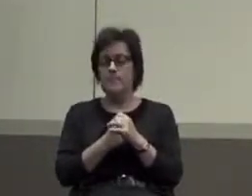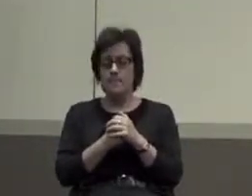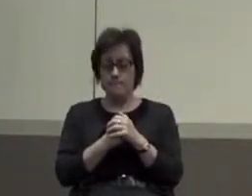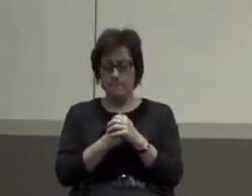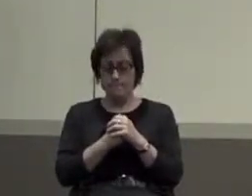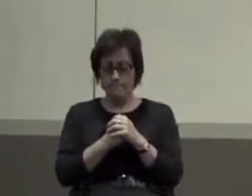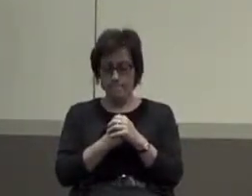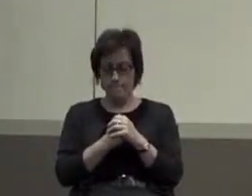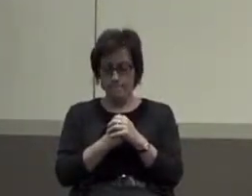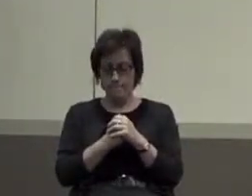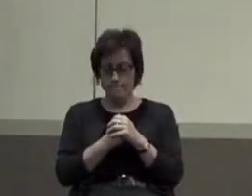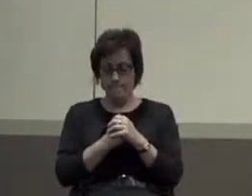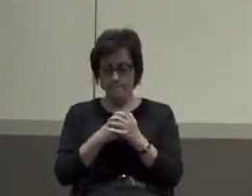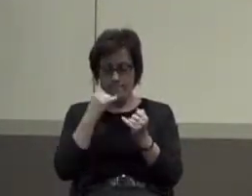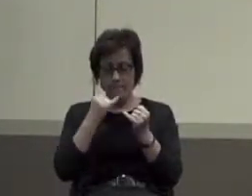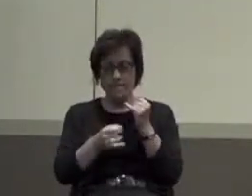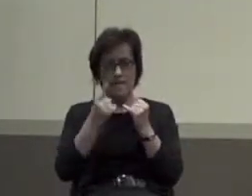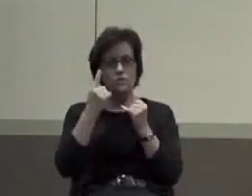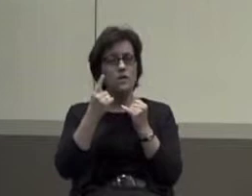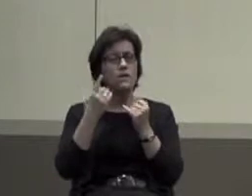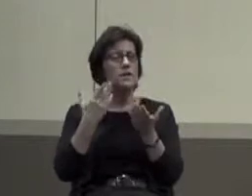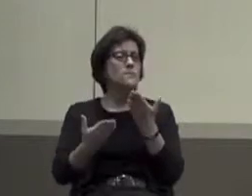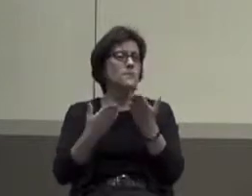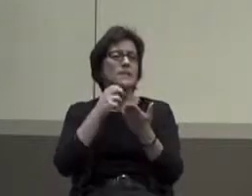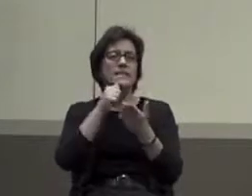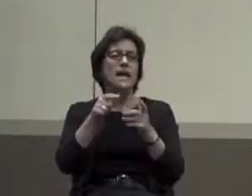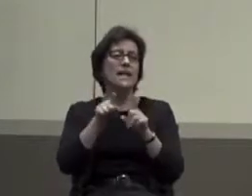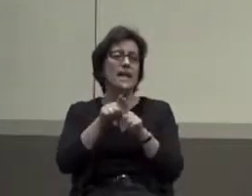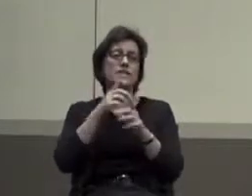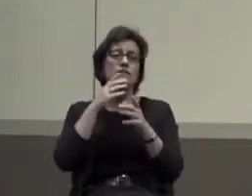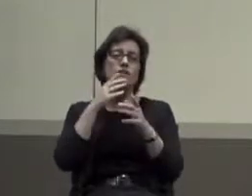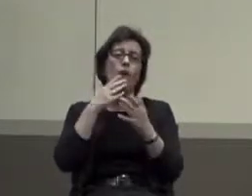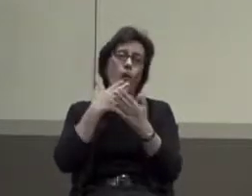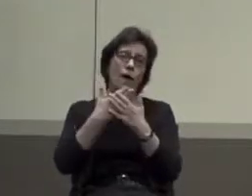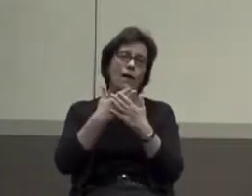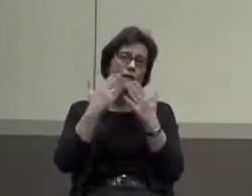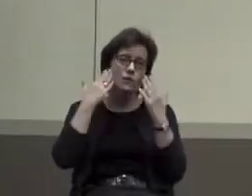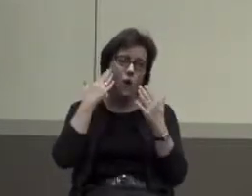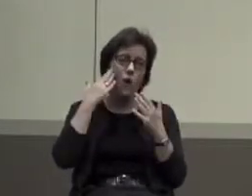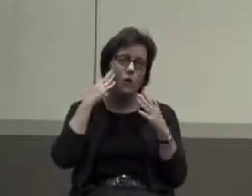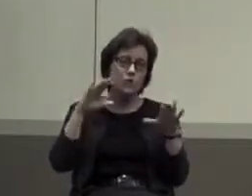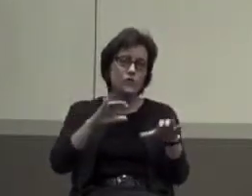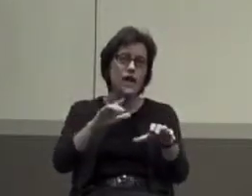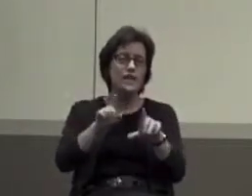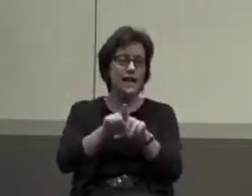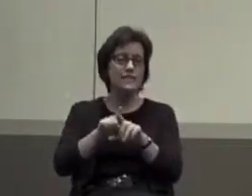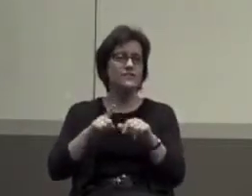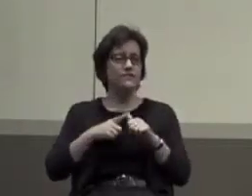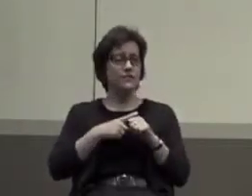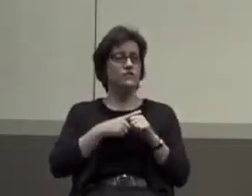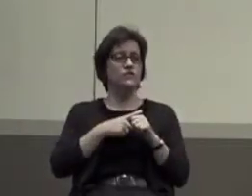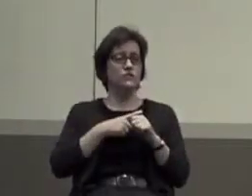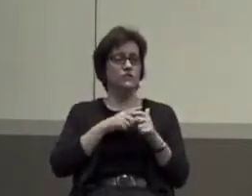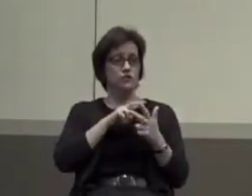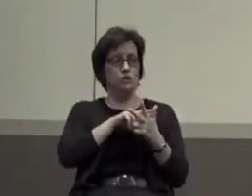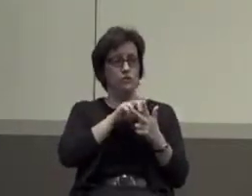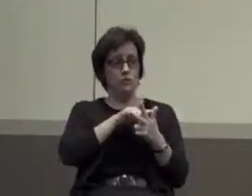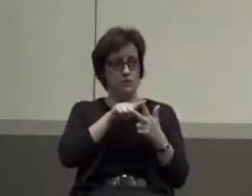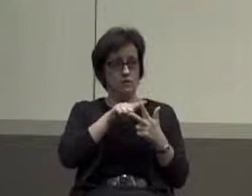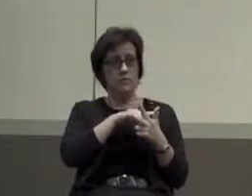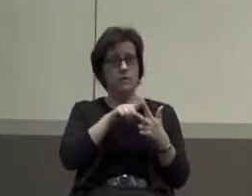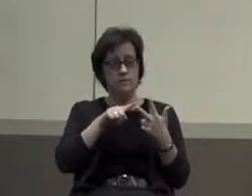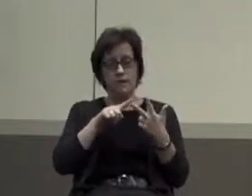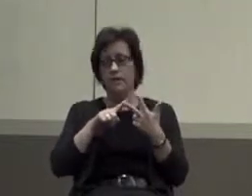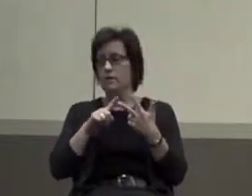And the last one, he's probably not as well known as the first 2. But his ideas are just as well known. This is